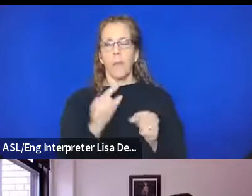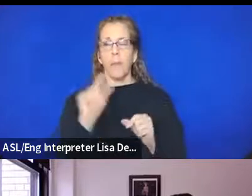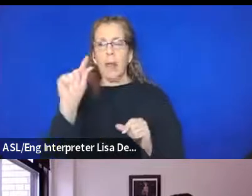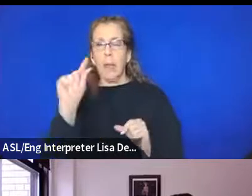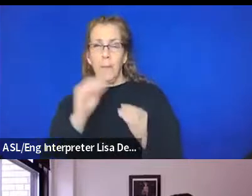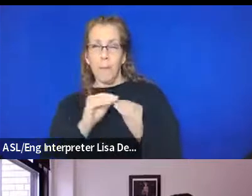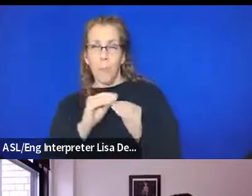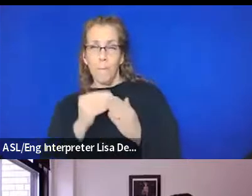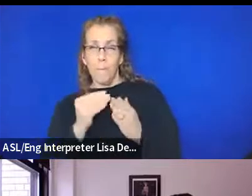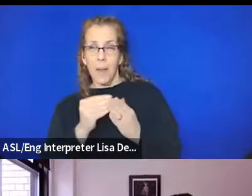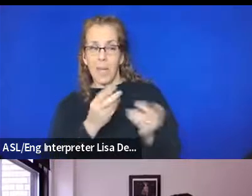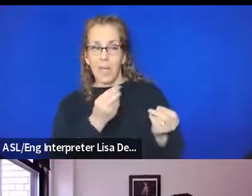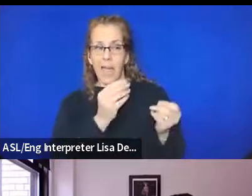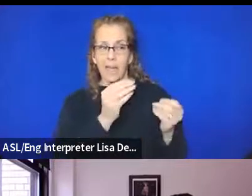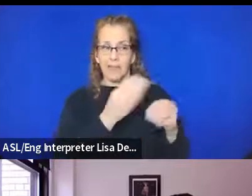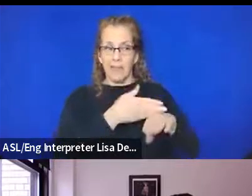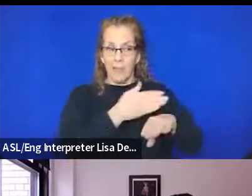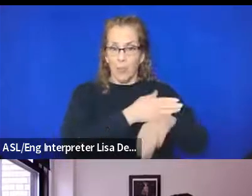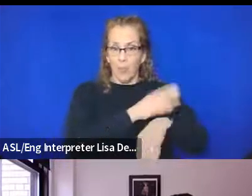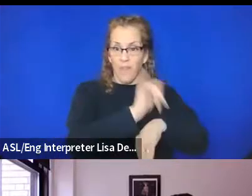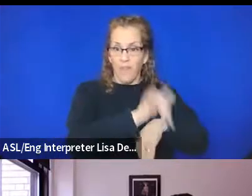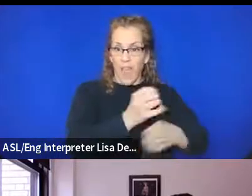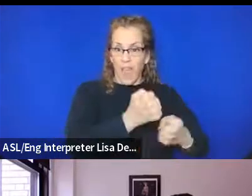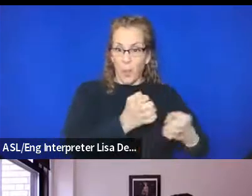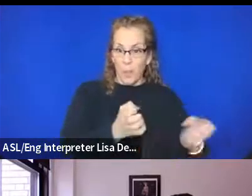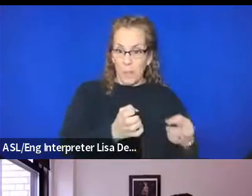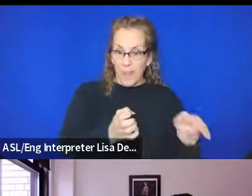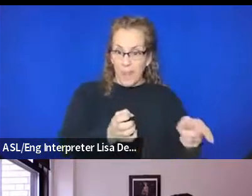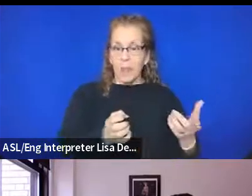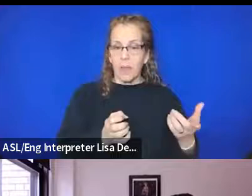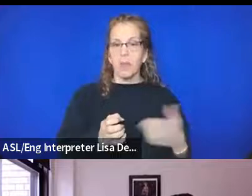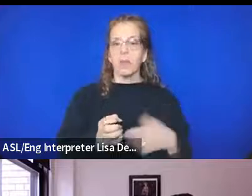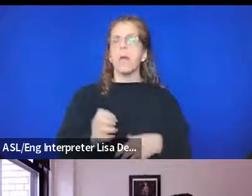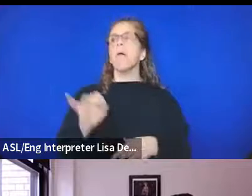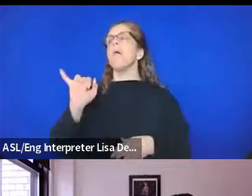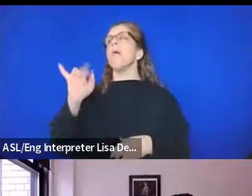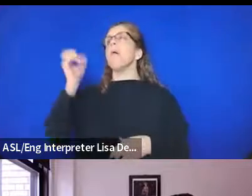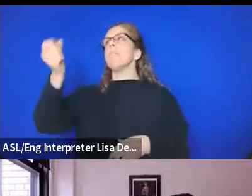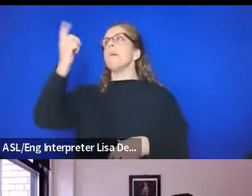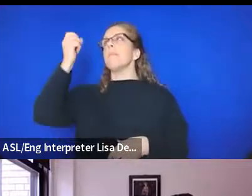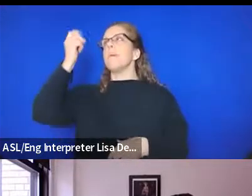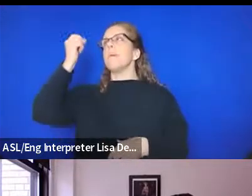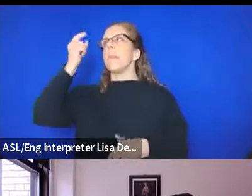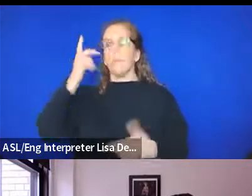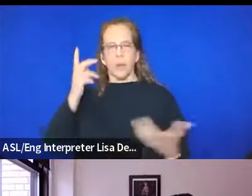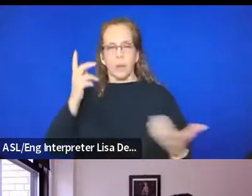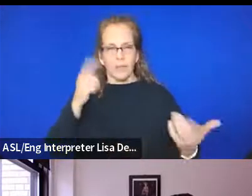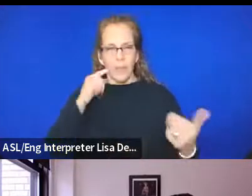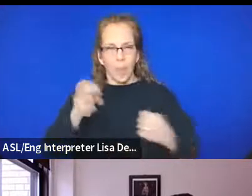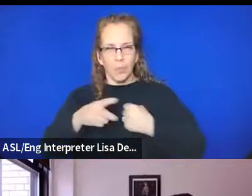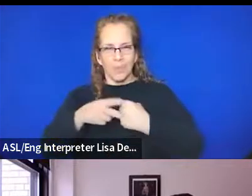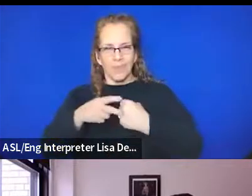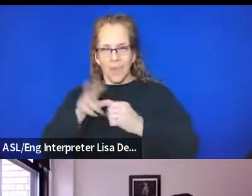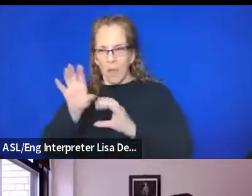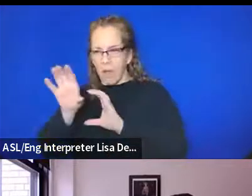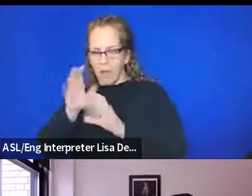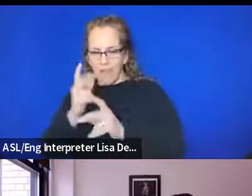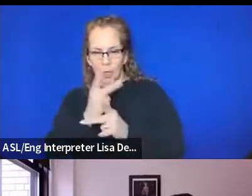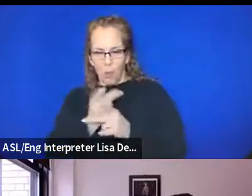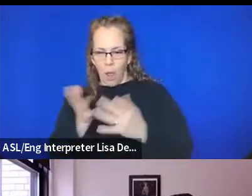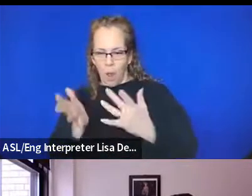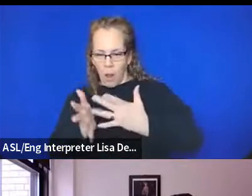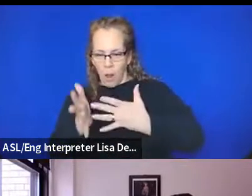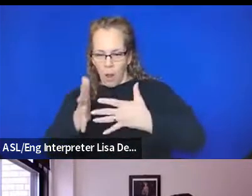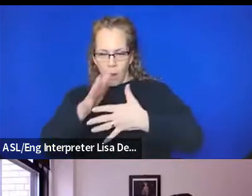I can have a new platform. Stuff like that. You're like, oh, right. Okay. I get it. I understand it. So,